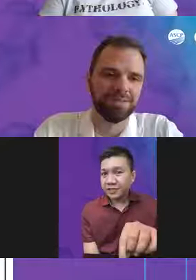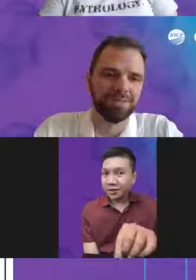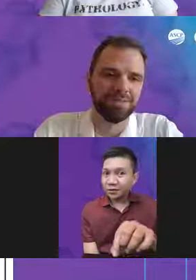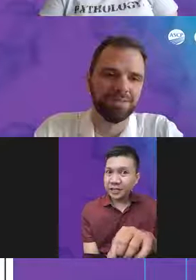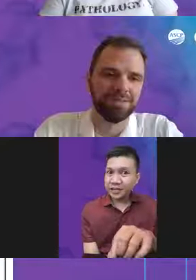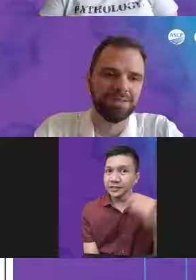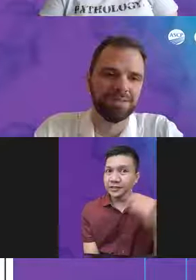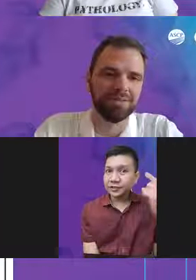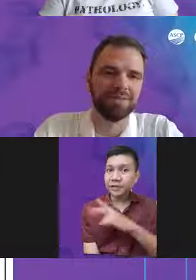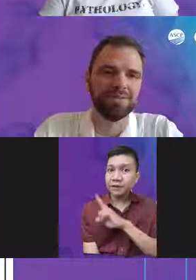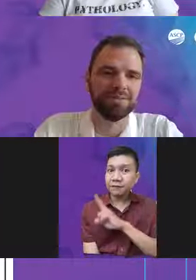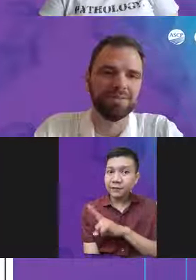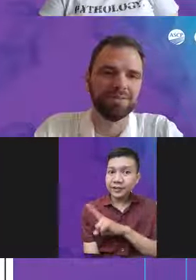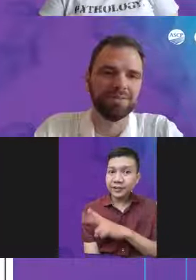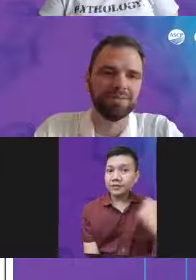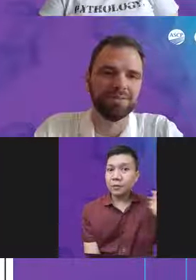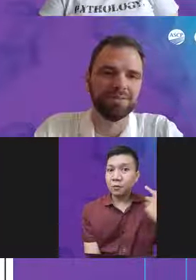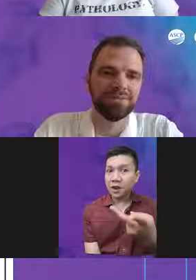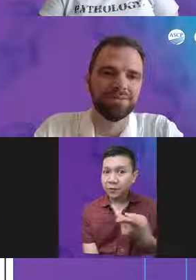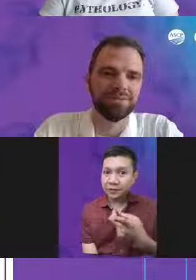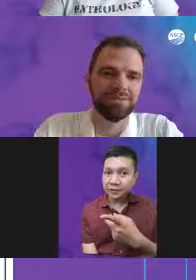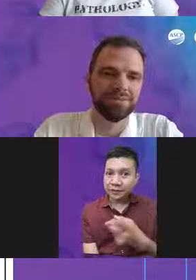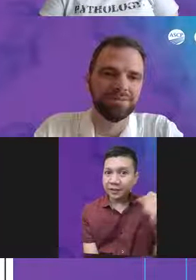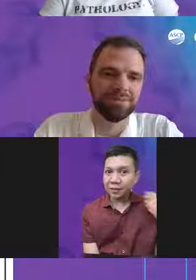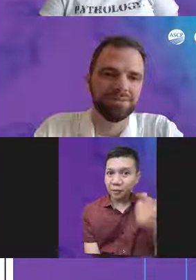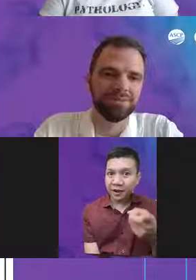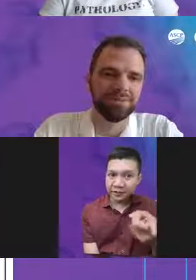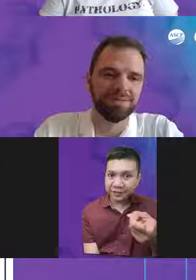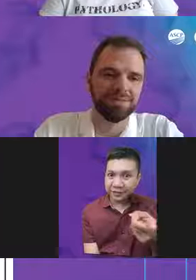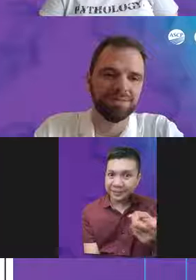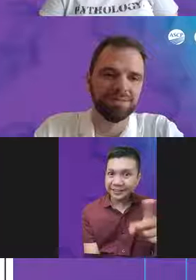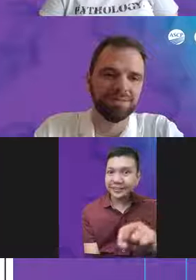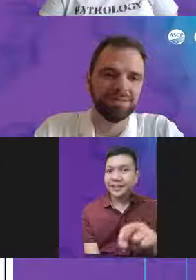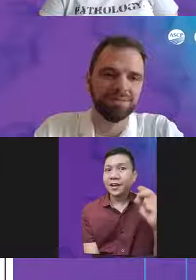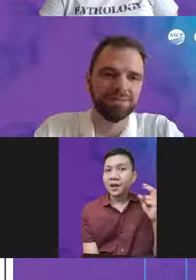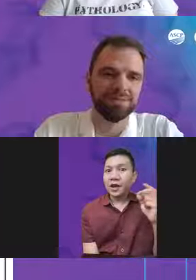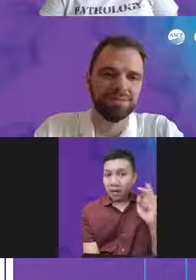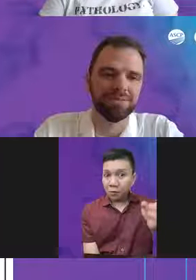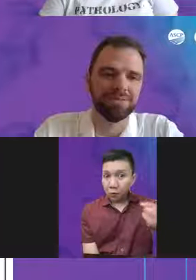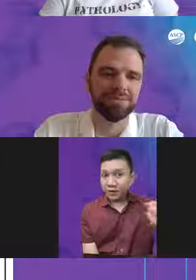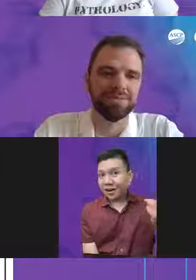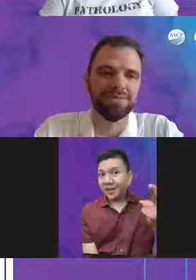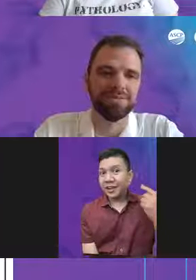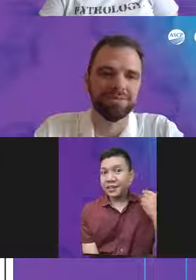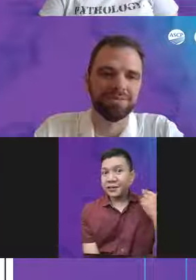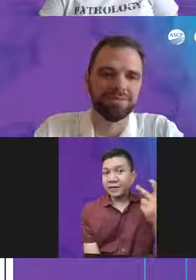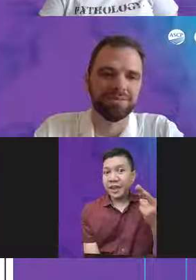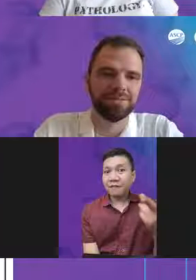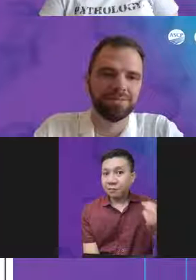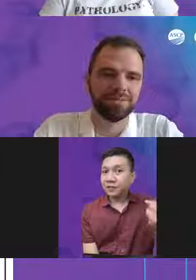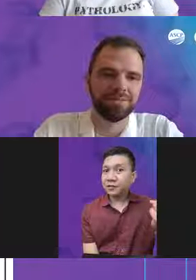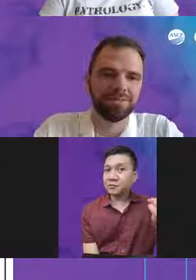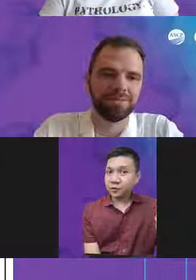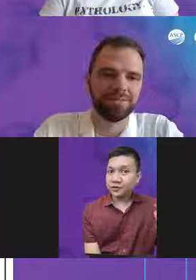When you see those kind of things, think of two things. When was it collected and where was it collected? How old are they and do they